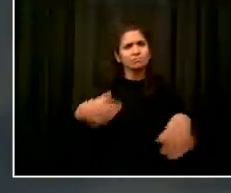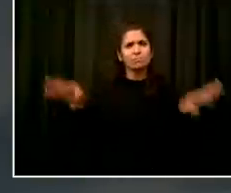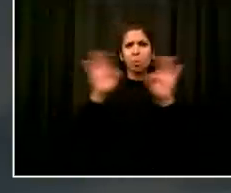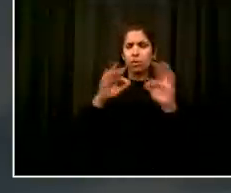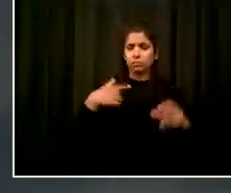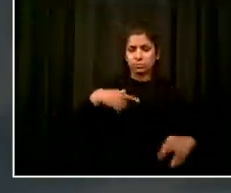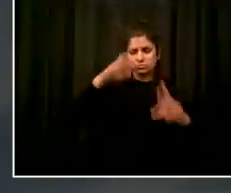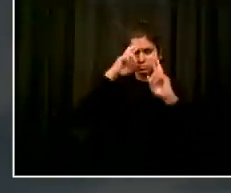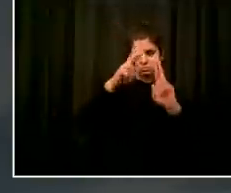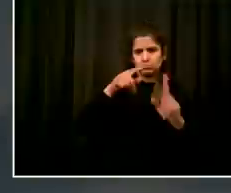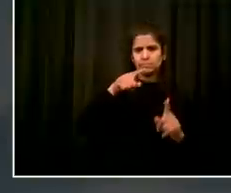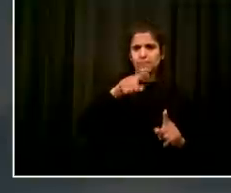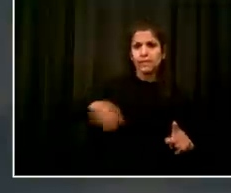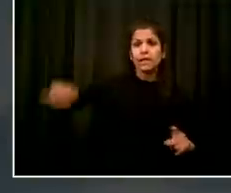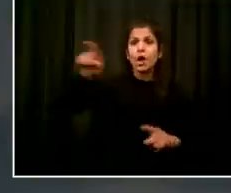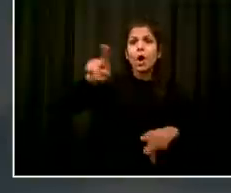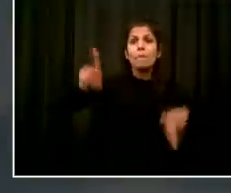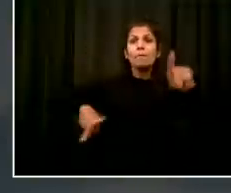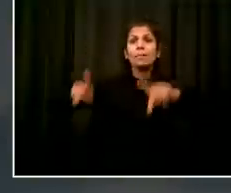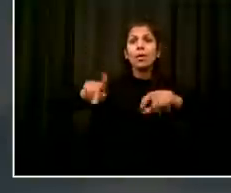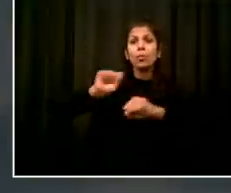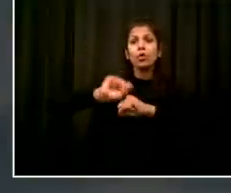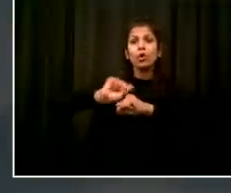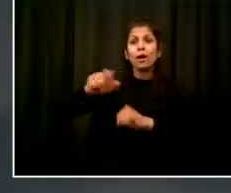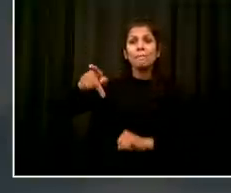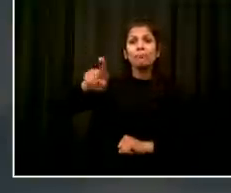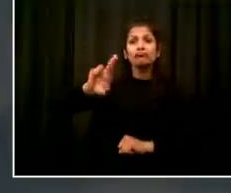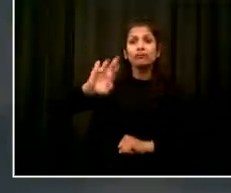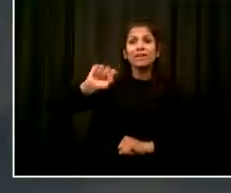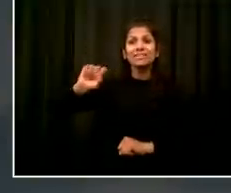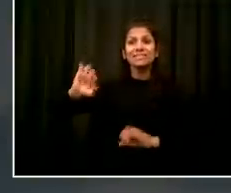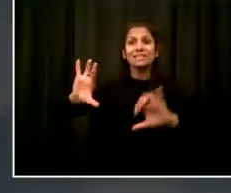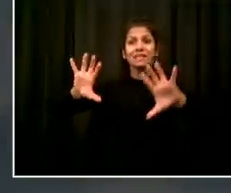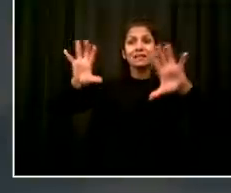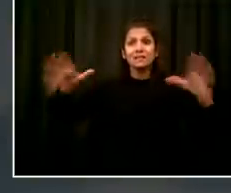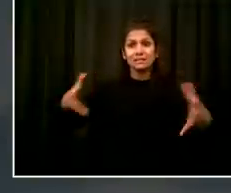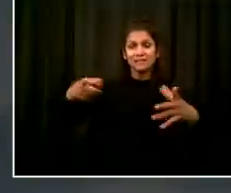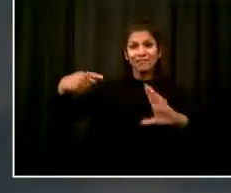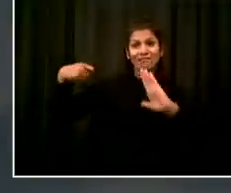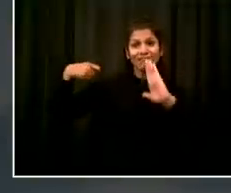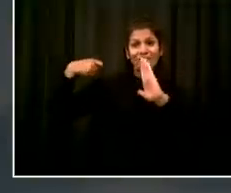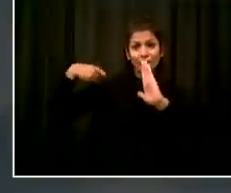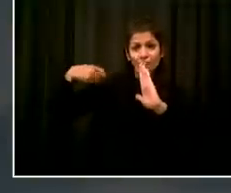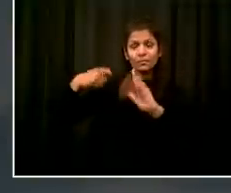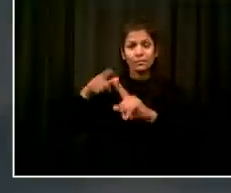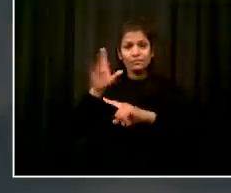times. So sometimes these things take a few moments to sort out. But if we can improve in areas, we'll improve.